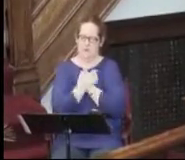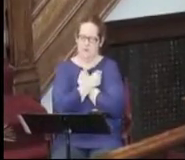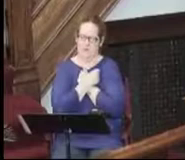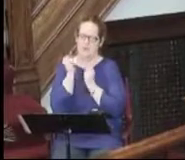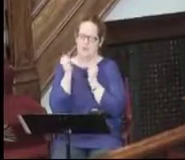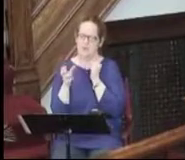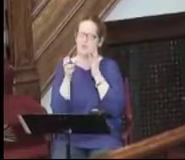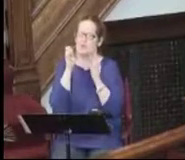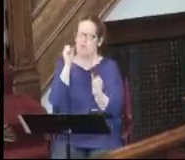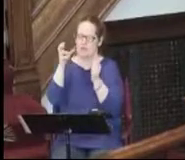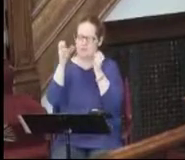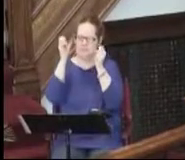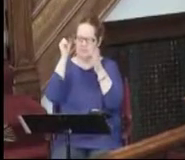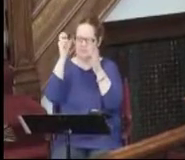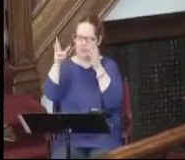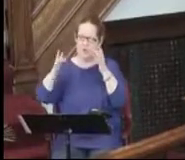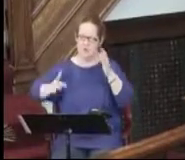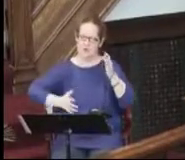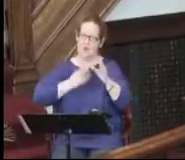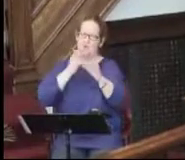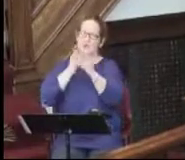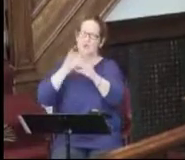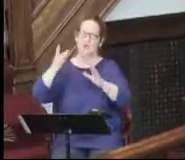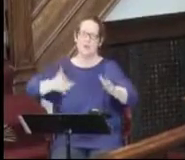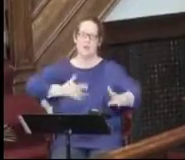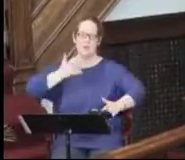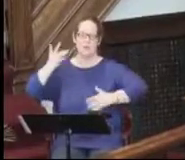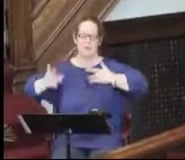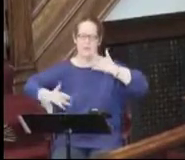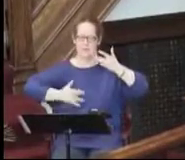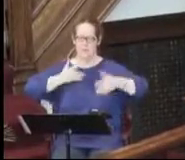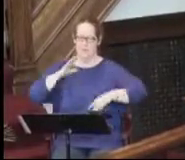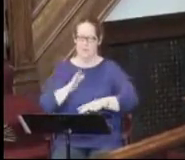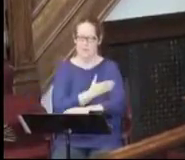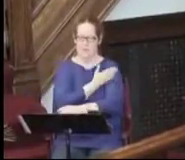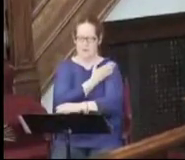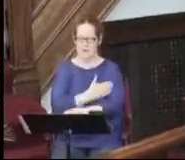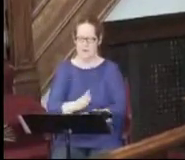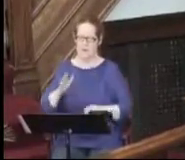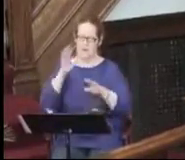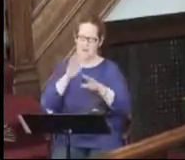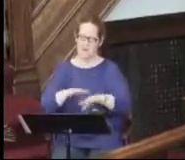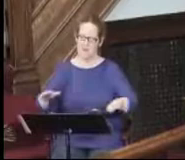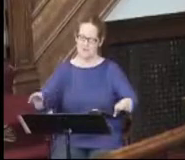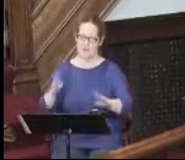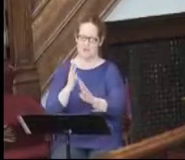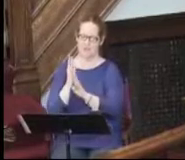Song, join the glorious sound. Children.